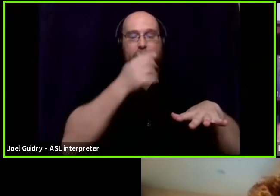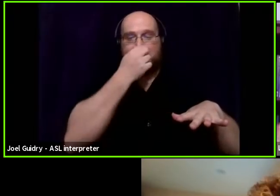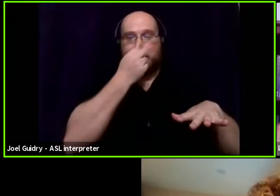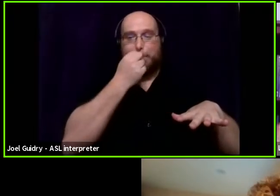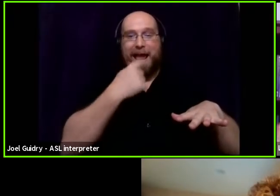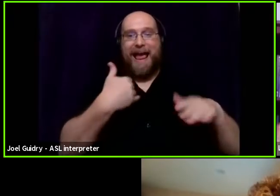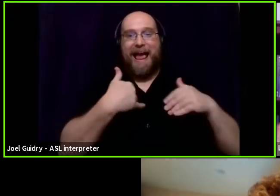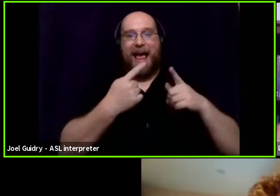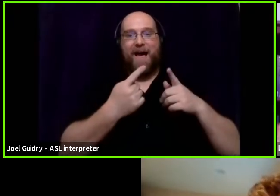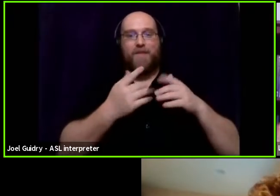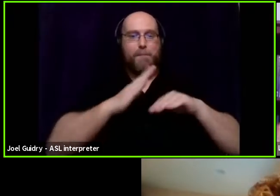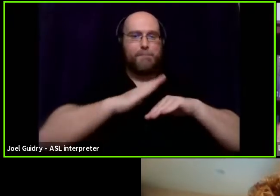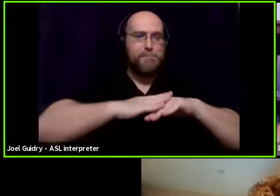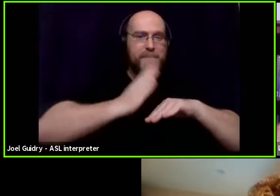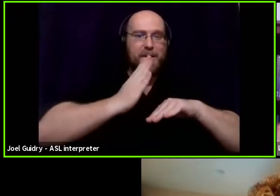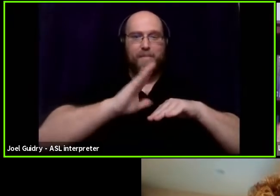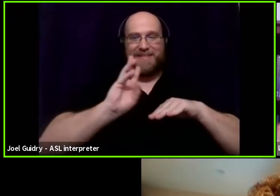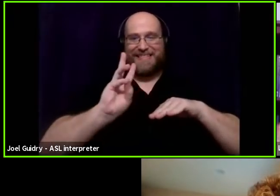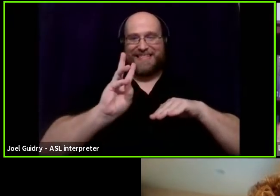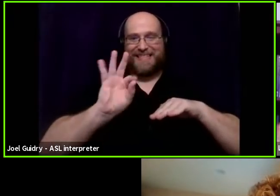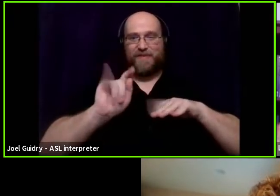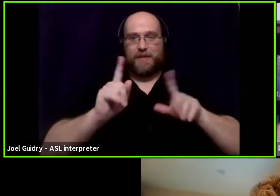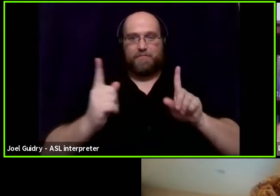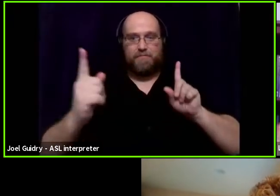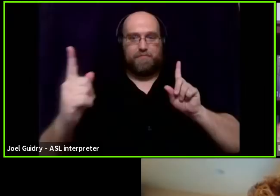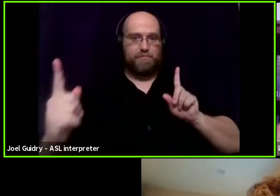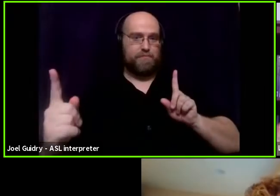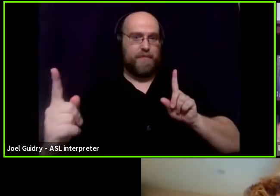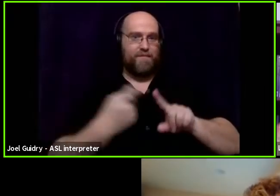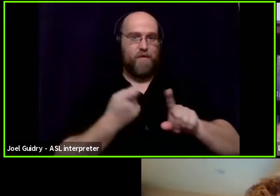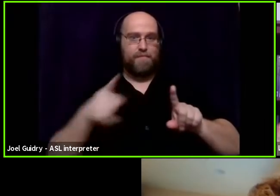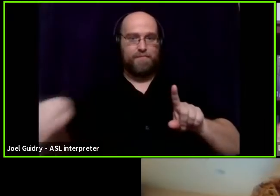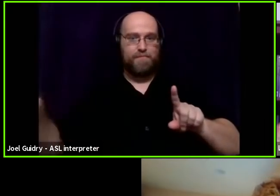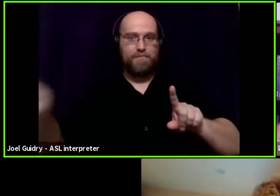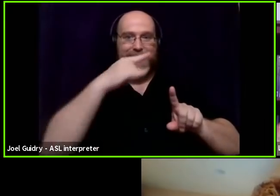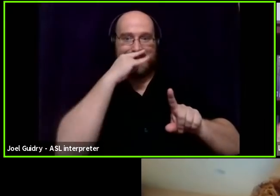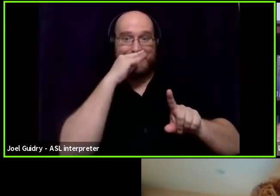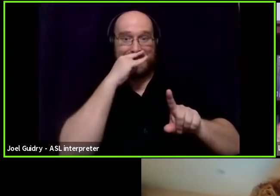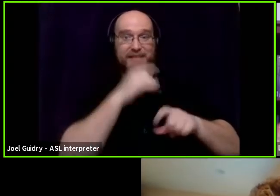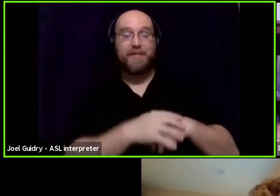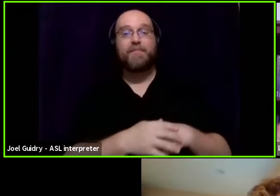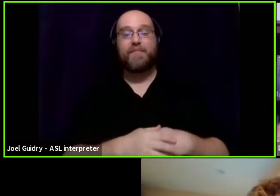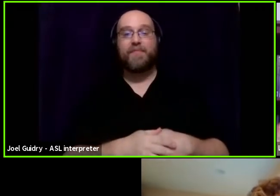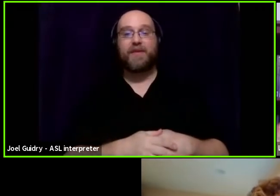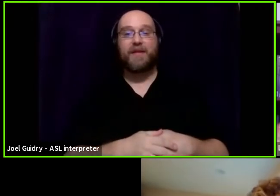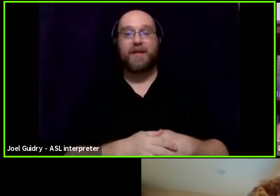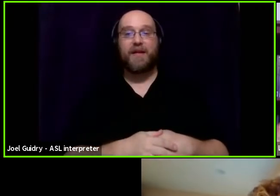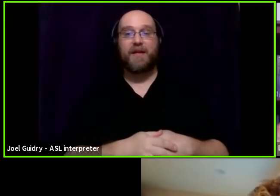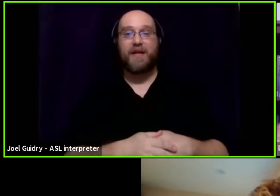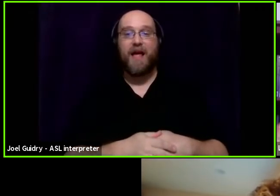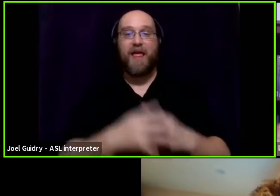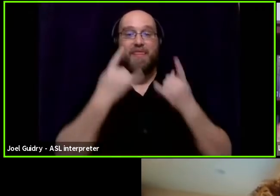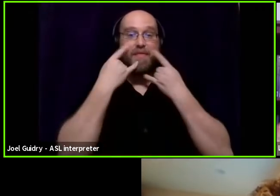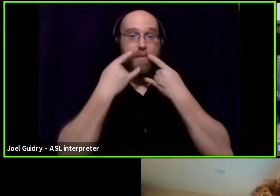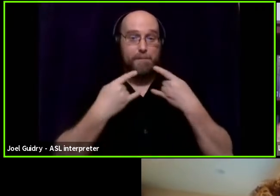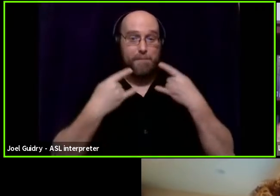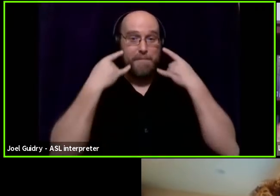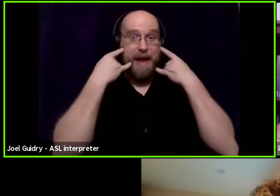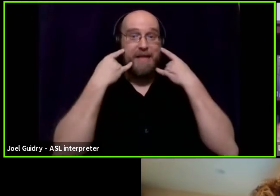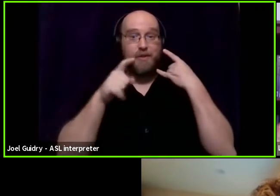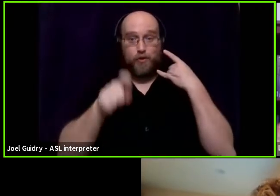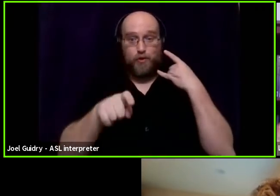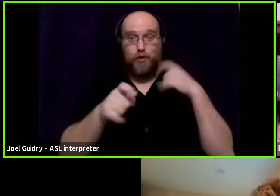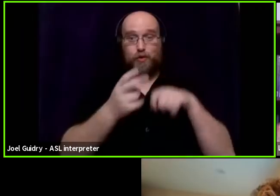of a minimum of 6 feet, then the masks that you should be wearing, if you